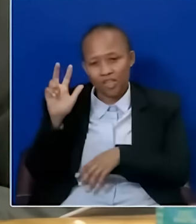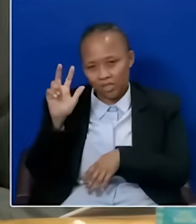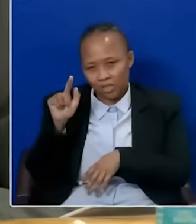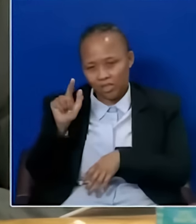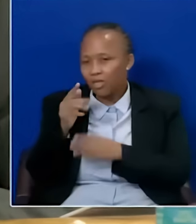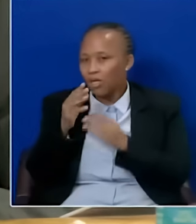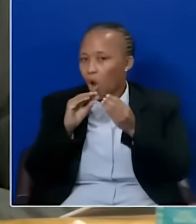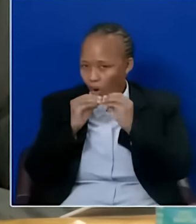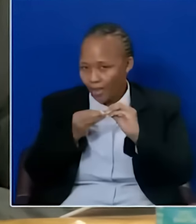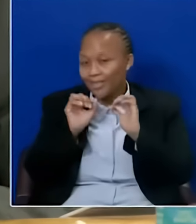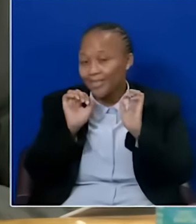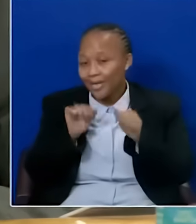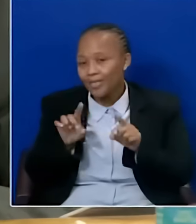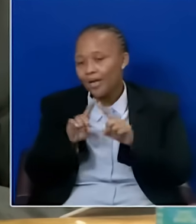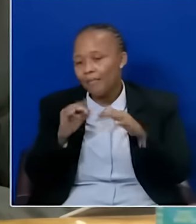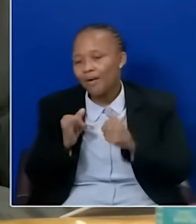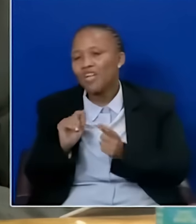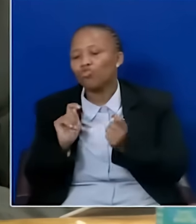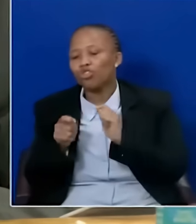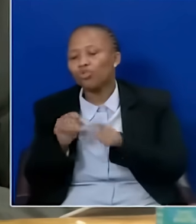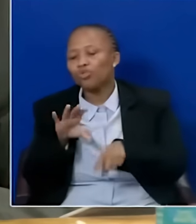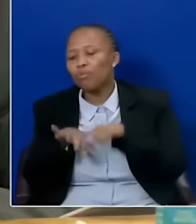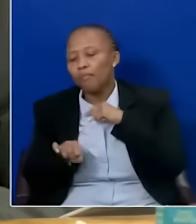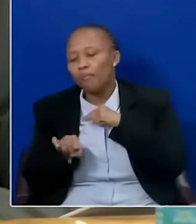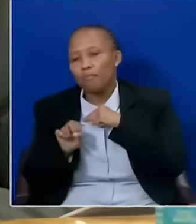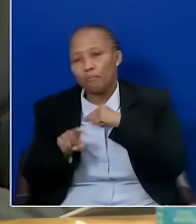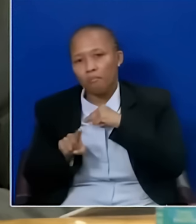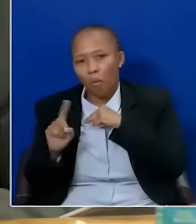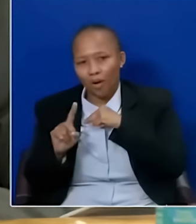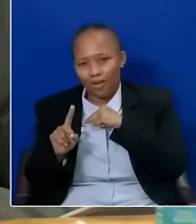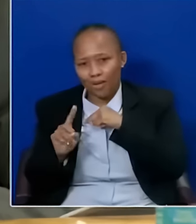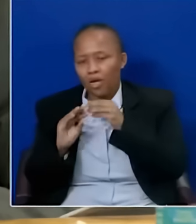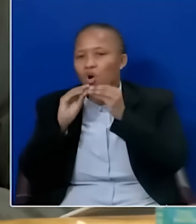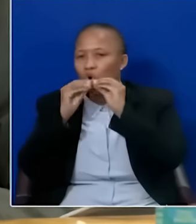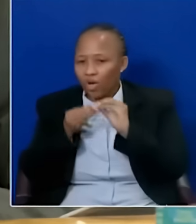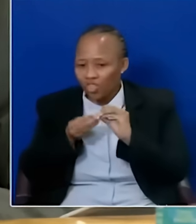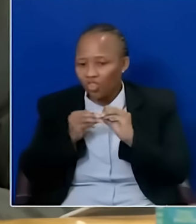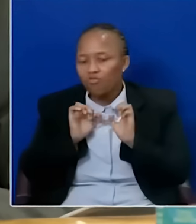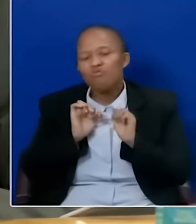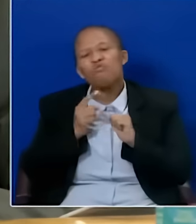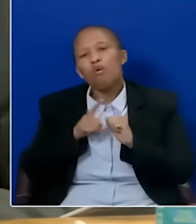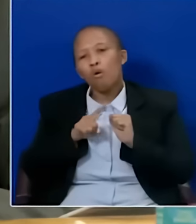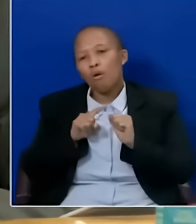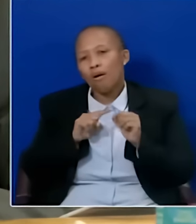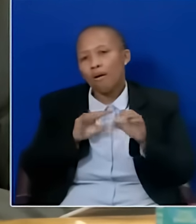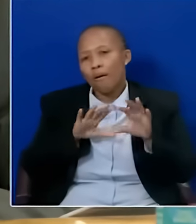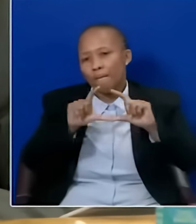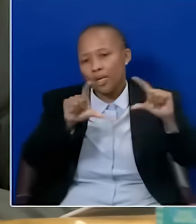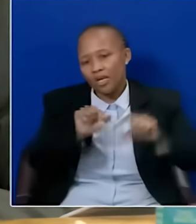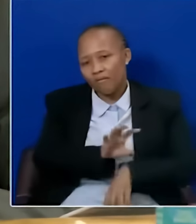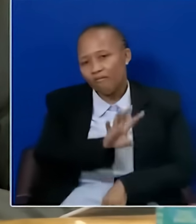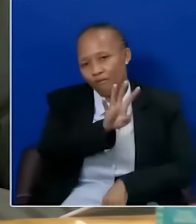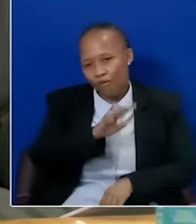up in that affidavit was a correction of paragraph 4. So that the affidavit in the case